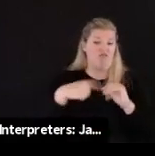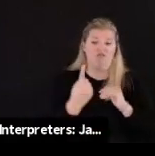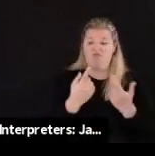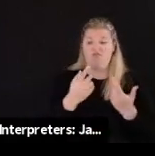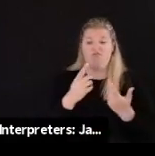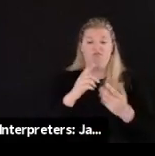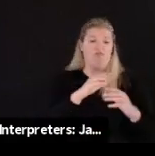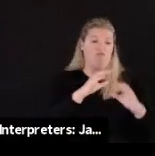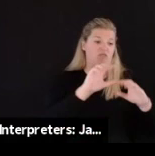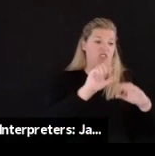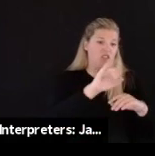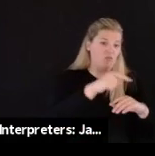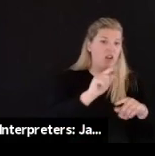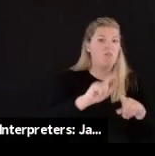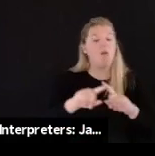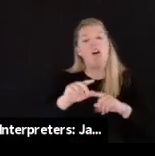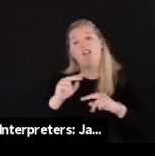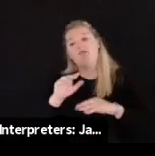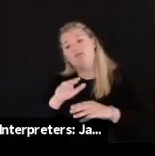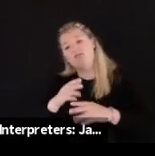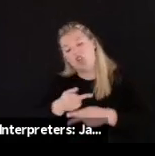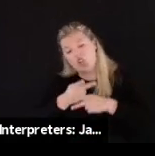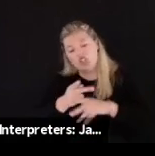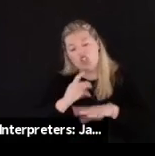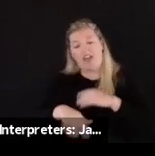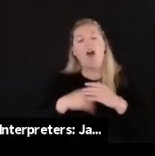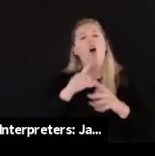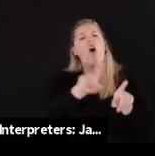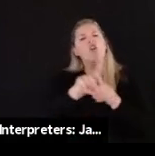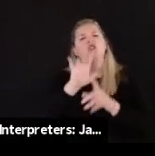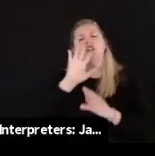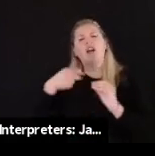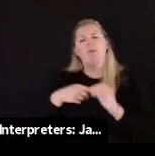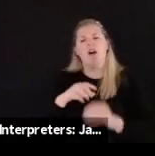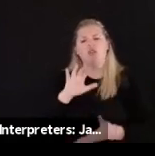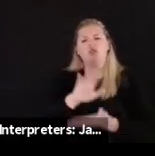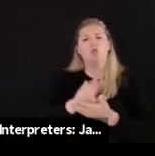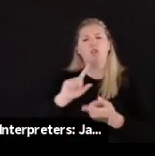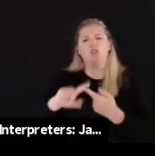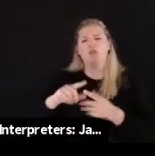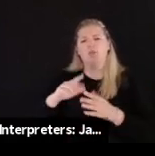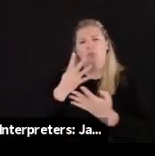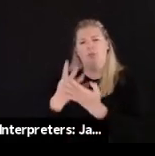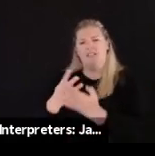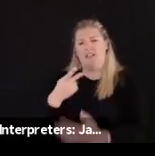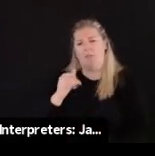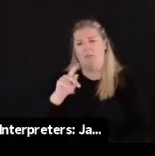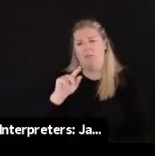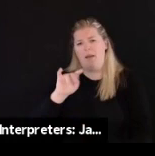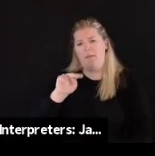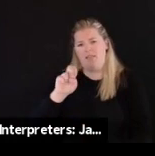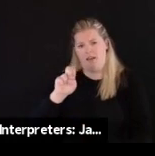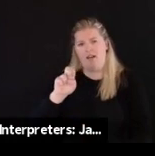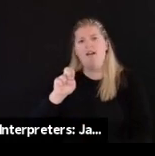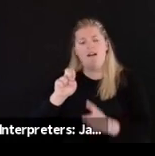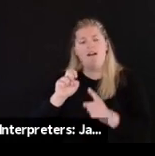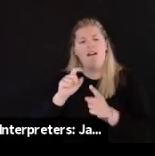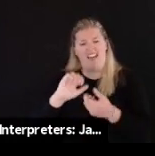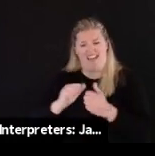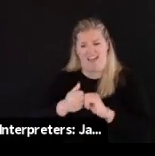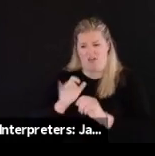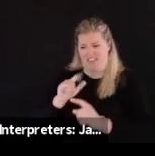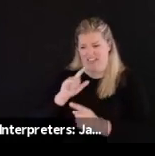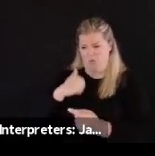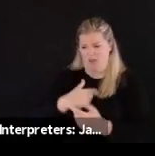national consultant on the school to prison pipeline, and I talk a lot about the epidemic that we currently face as it relates to how we have